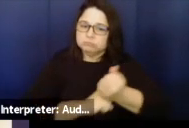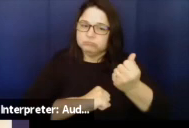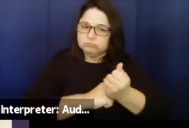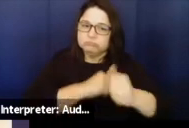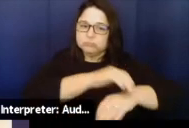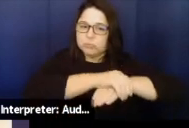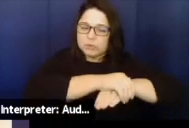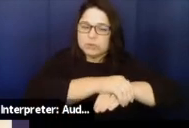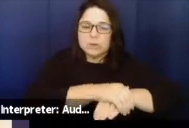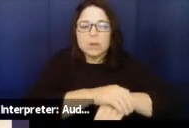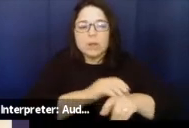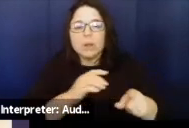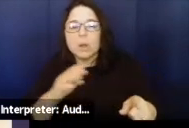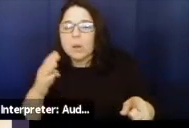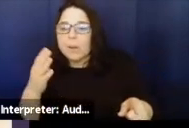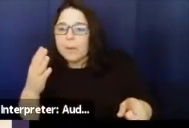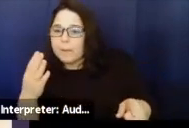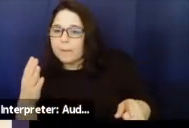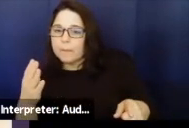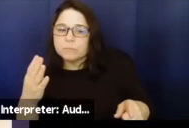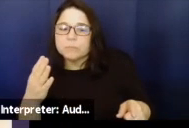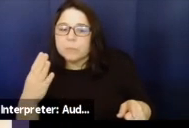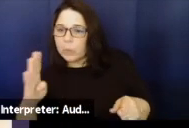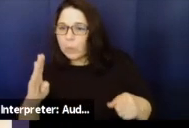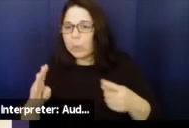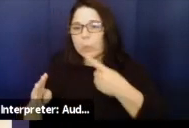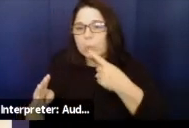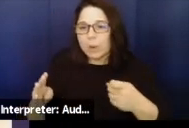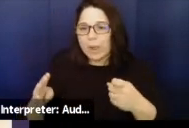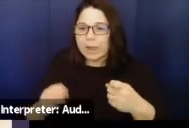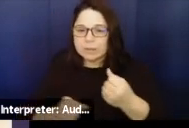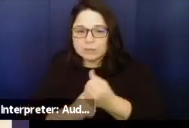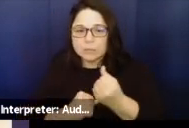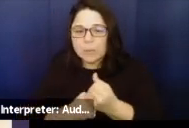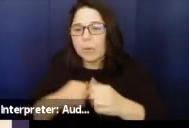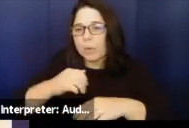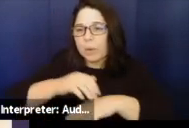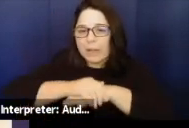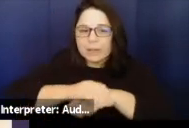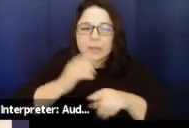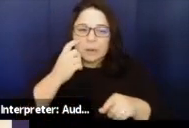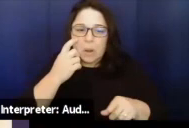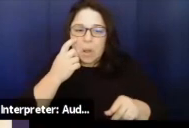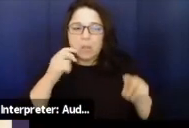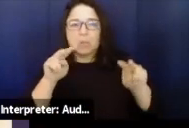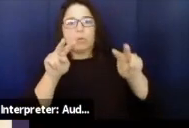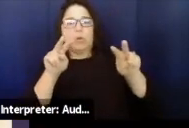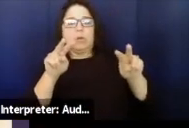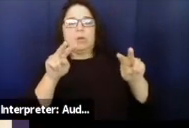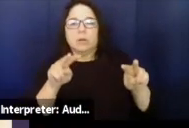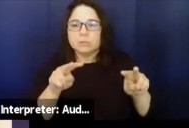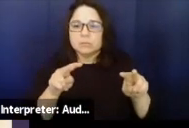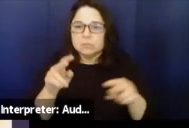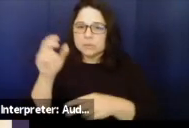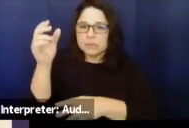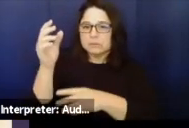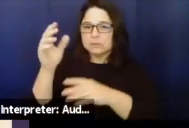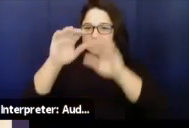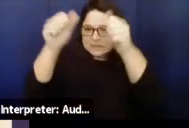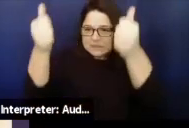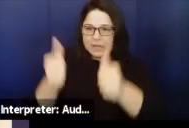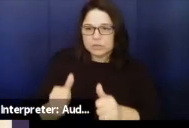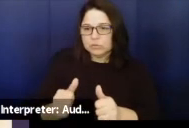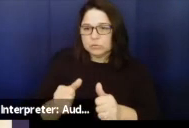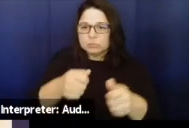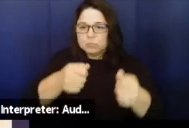both British red and colonial blue look on. Just an indication that pulling down unwanted statues is nothing new.